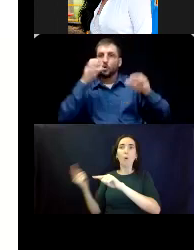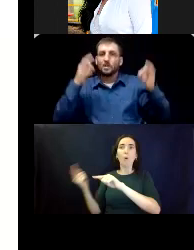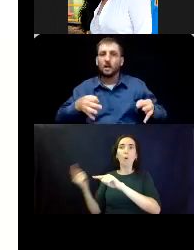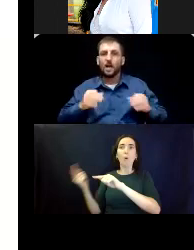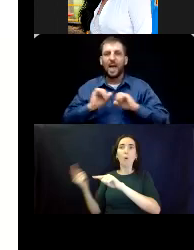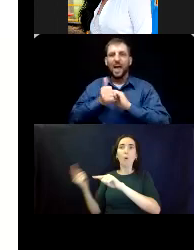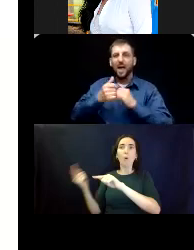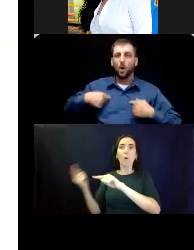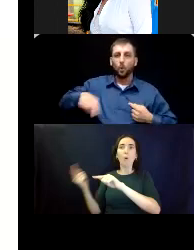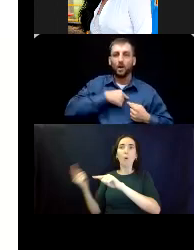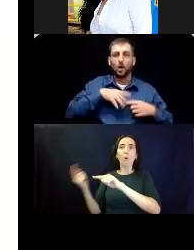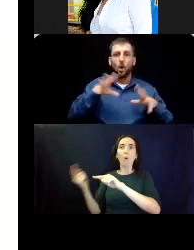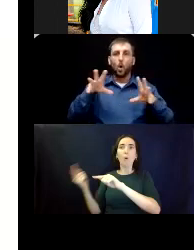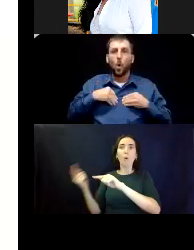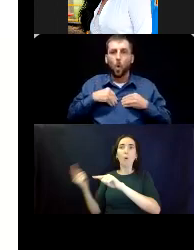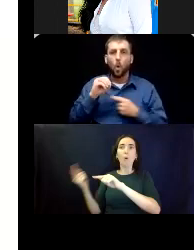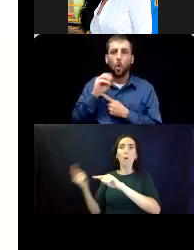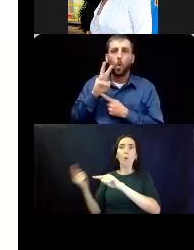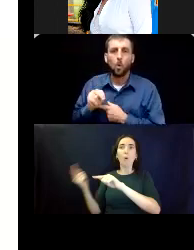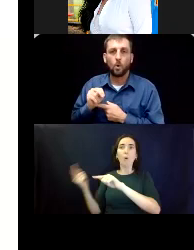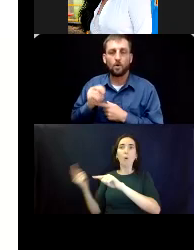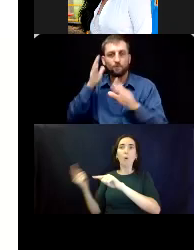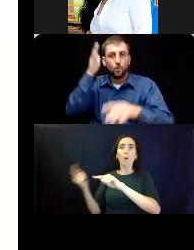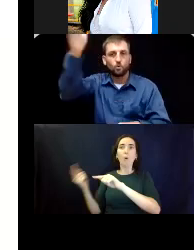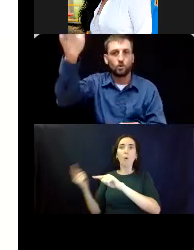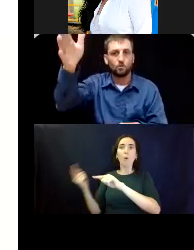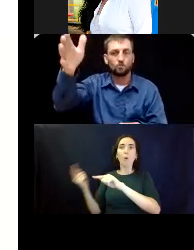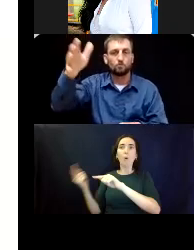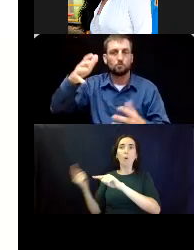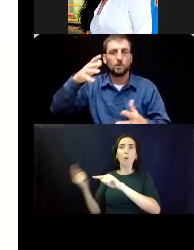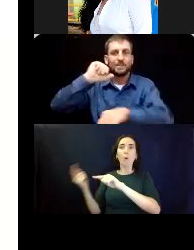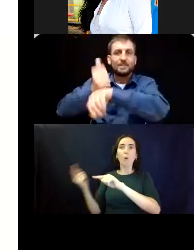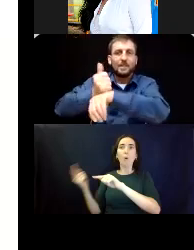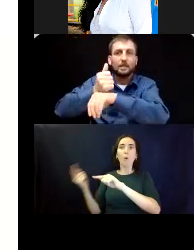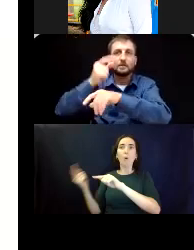set expectations if we don't even know where we're coming from?